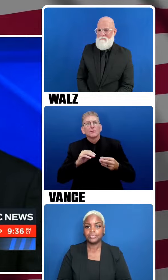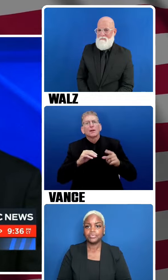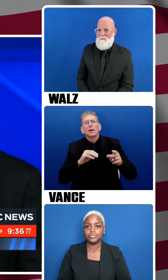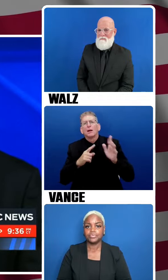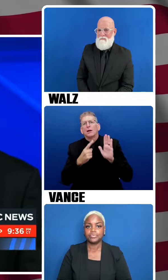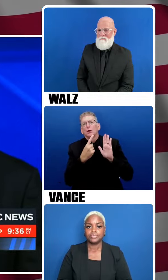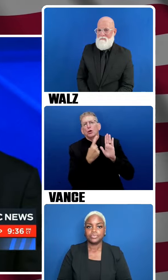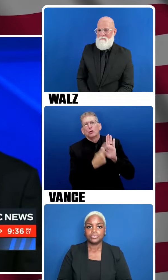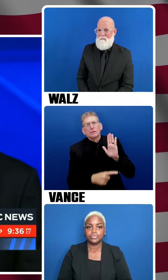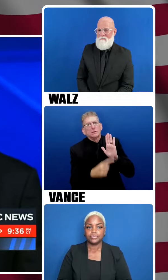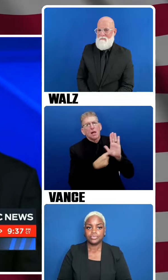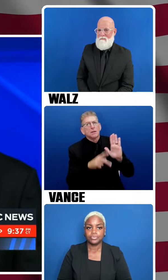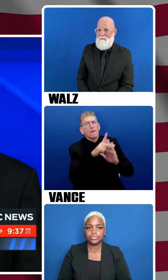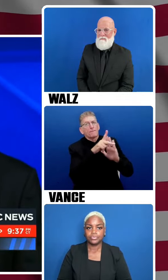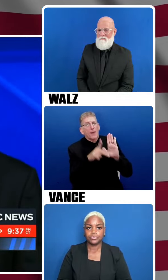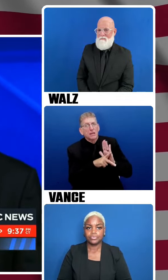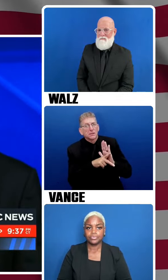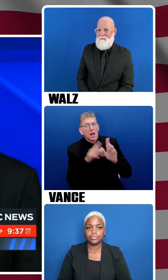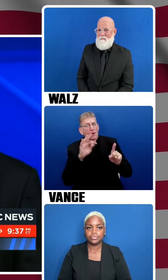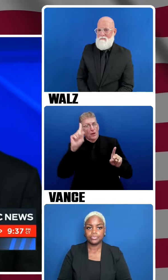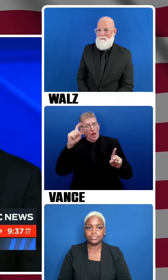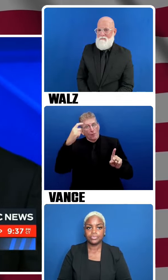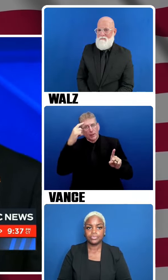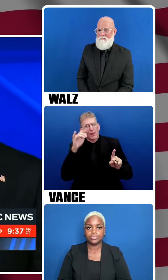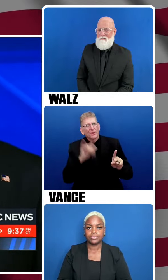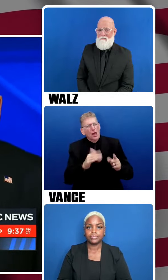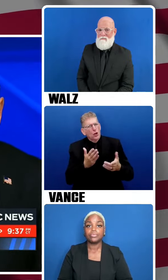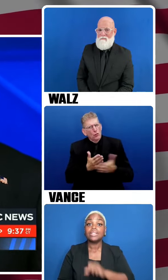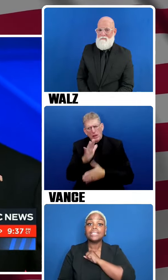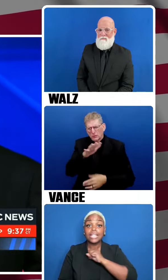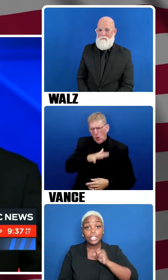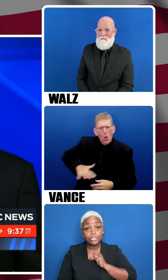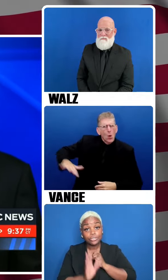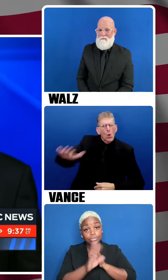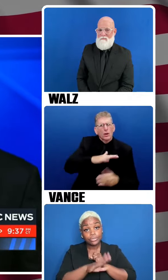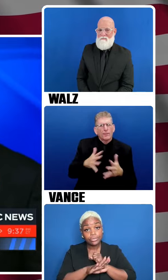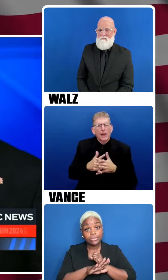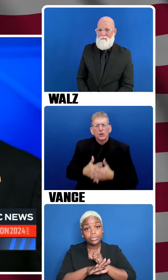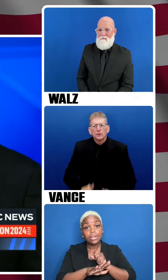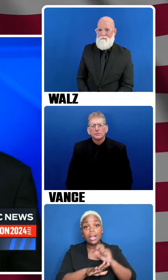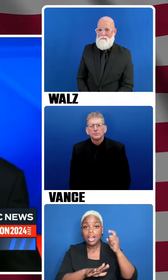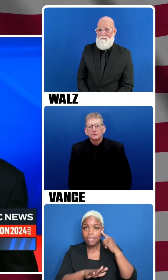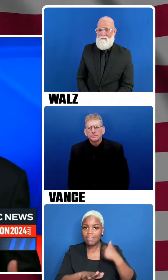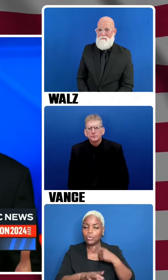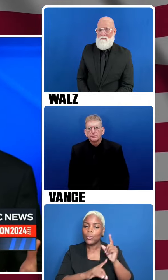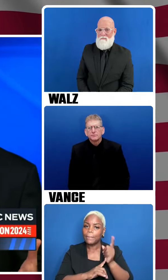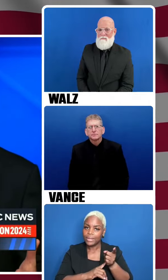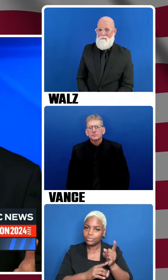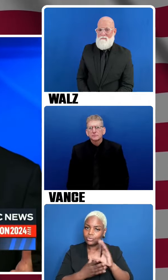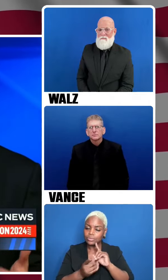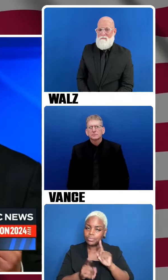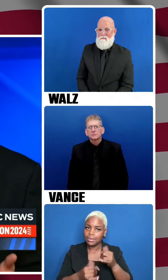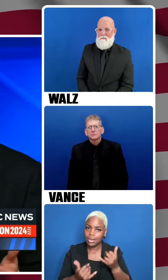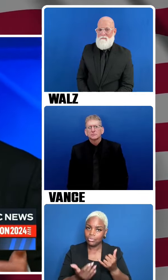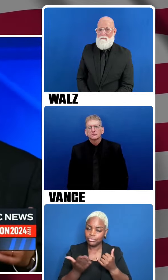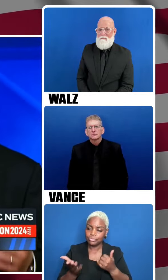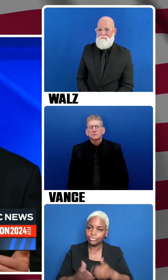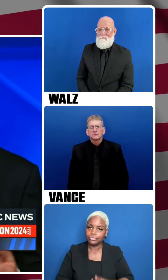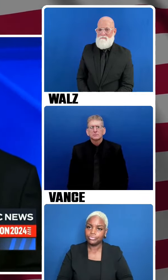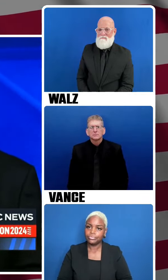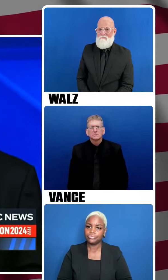the right of every American. Senator, the governor does have the floor for 1 minute to respond to you. Yeah, well, I don't run Facebook. What I do know is